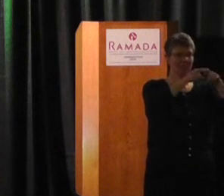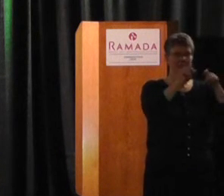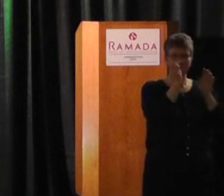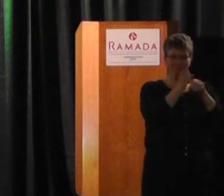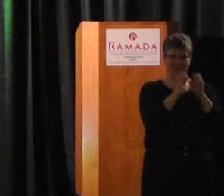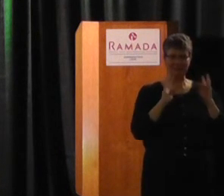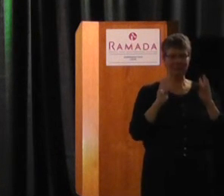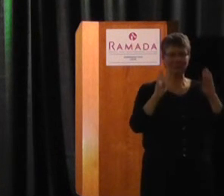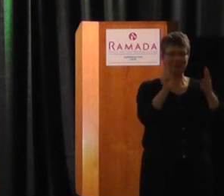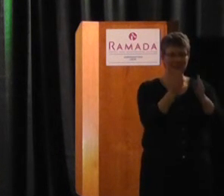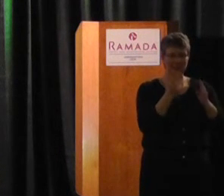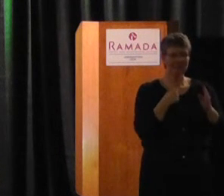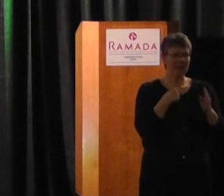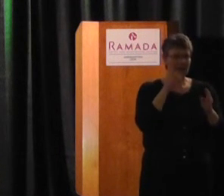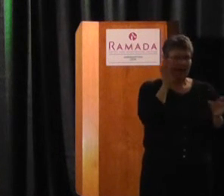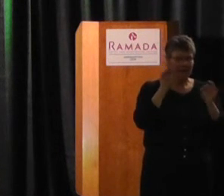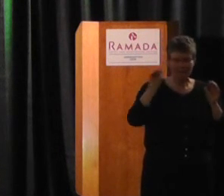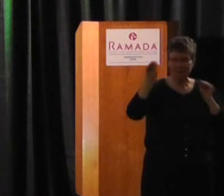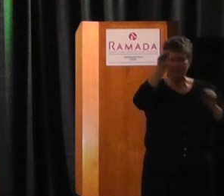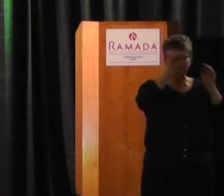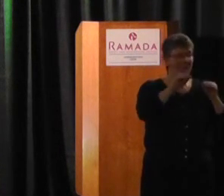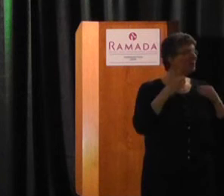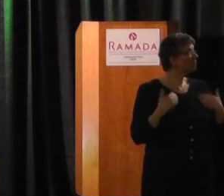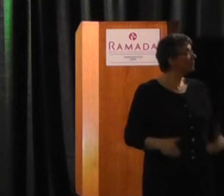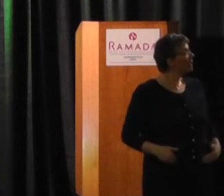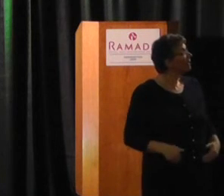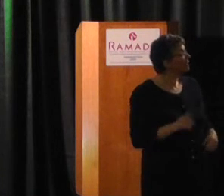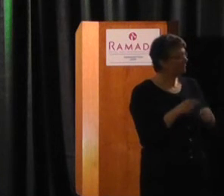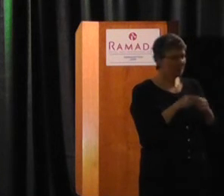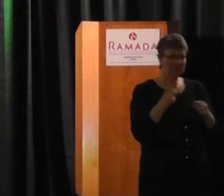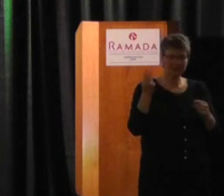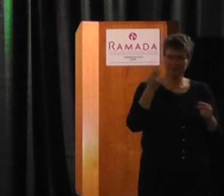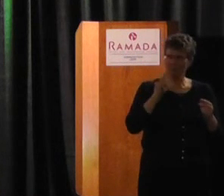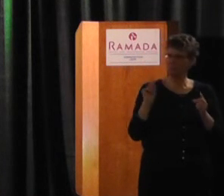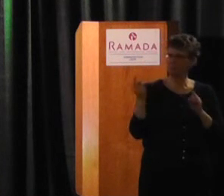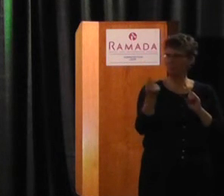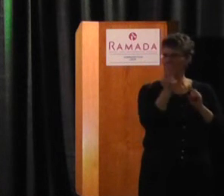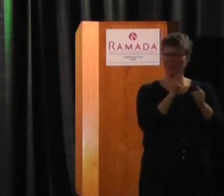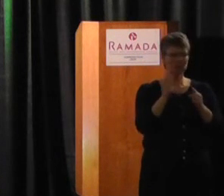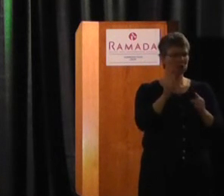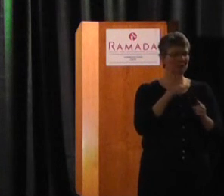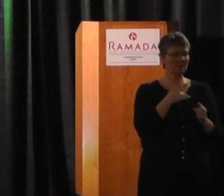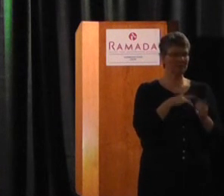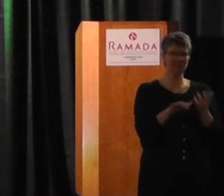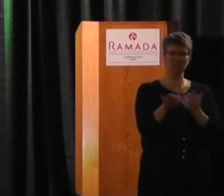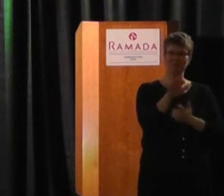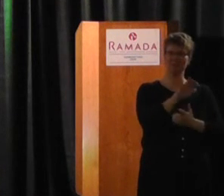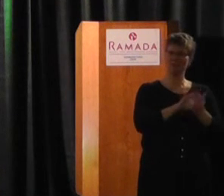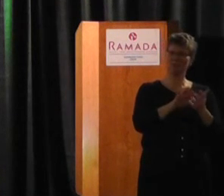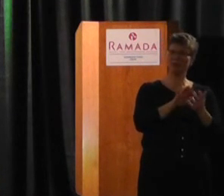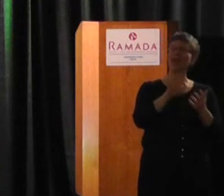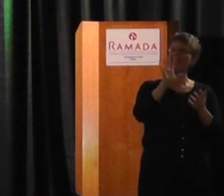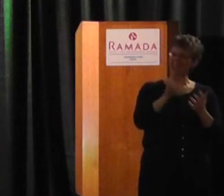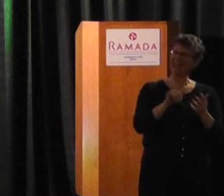transformed into a maze of eyeballs and bodies, and really embodied Scott's original idea that Confusement should have the feeling of being stared at, but no one can see